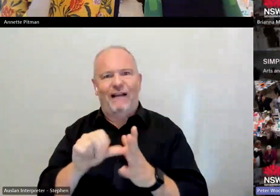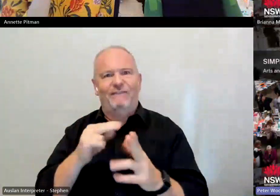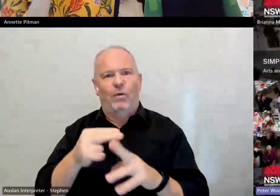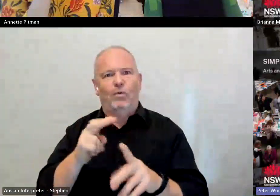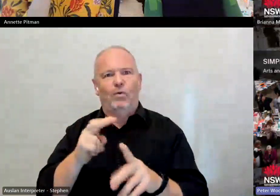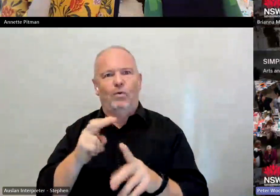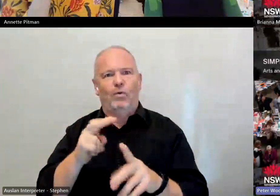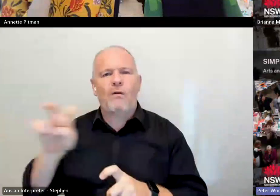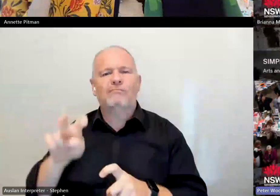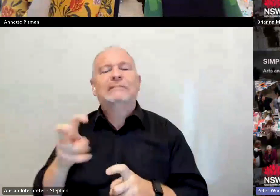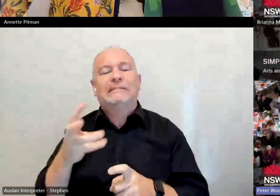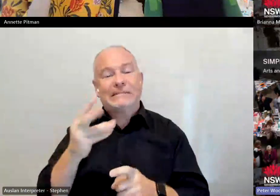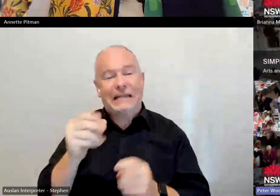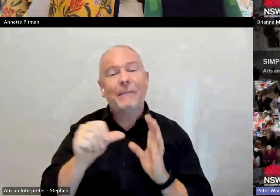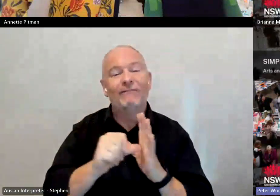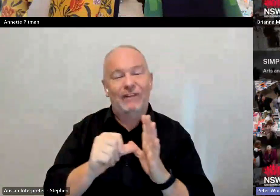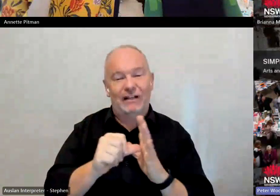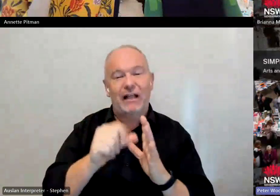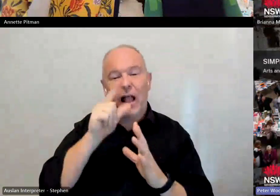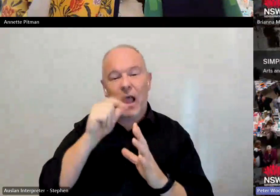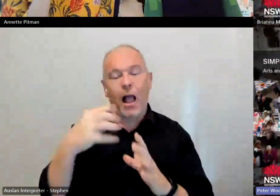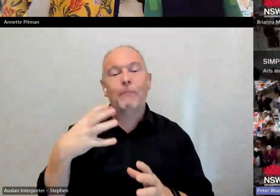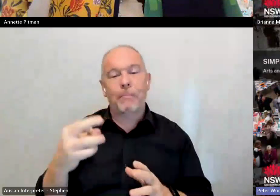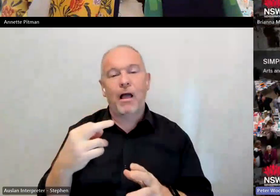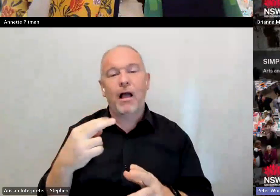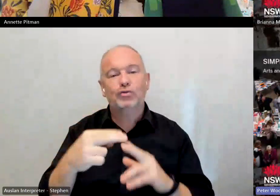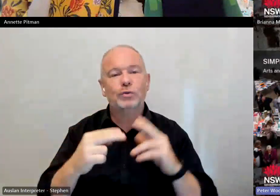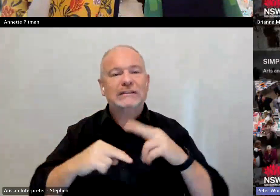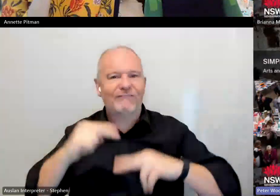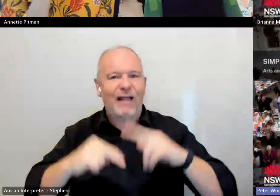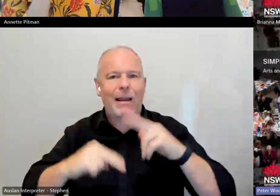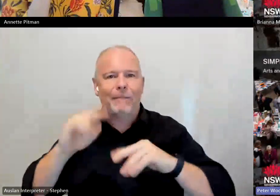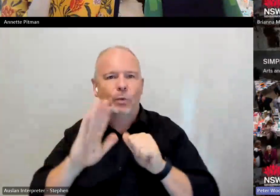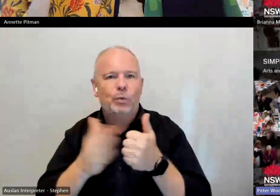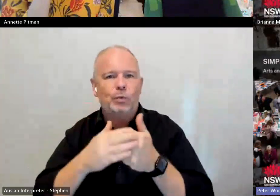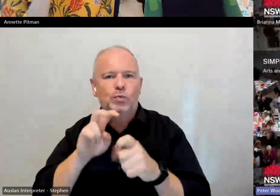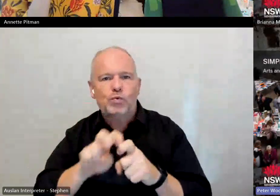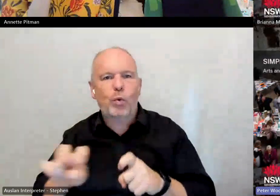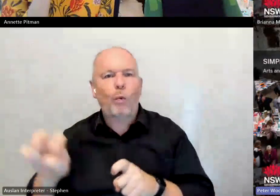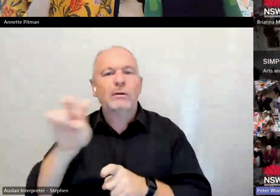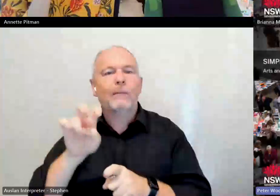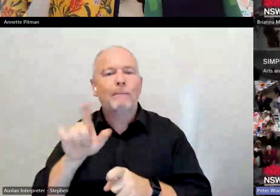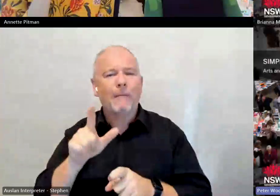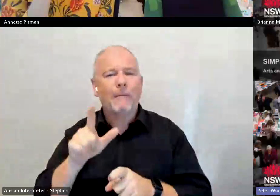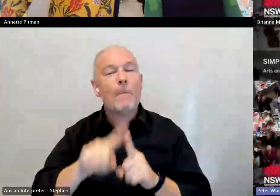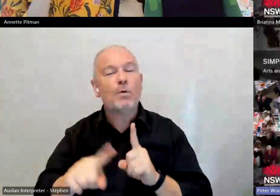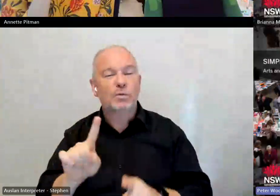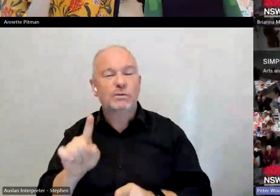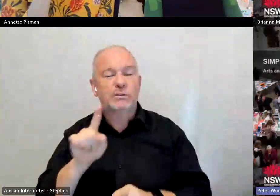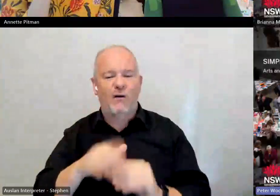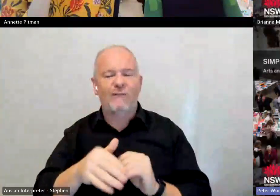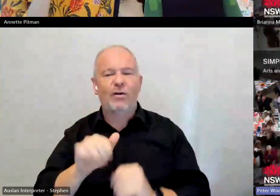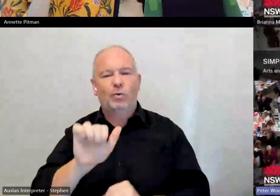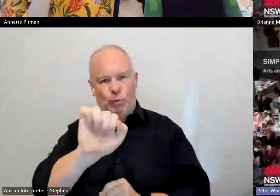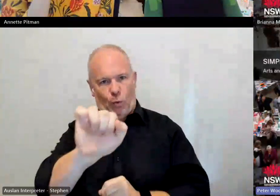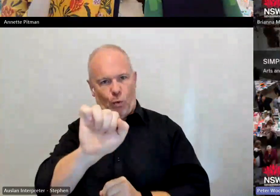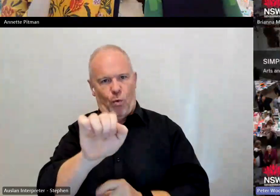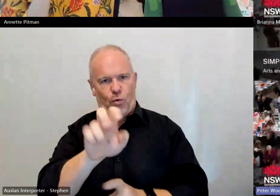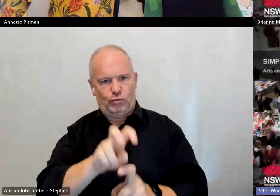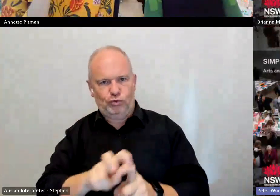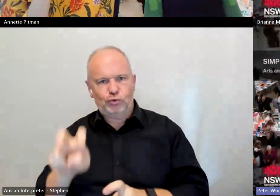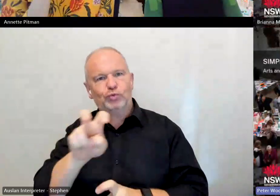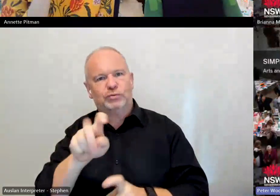of the funding can be applied to the development of tours, but the bulk of it will be about your tour, getting the tour out